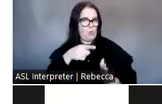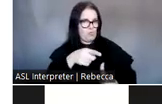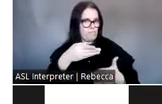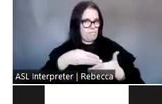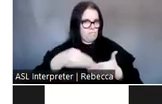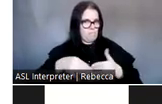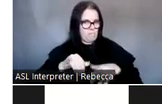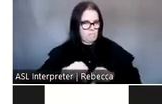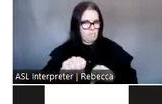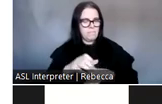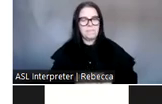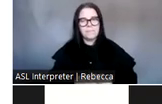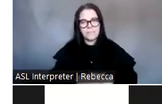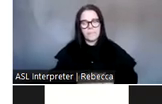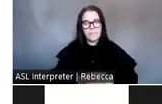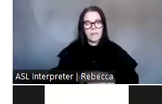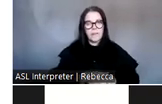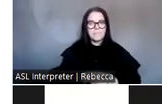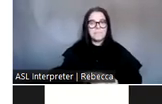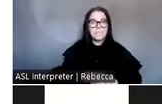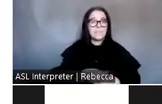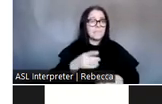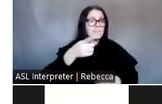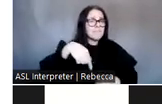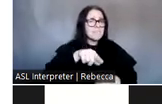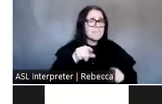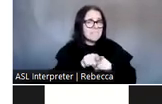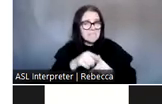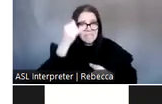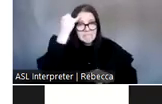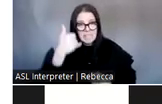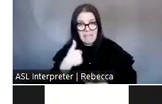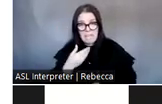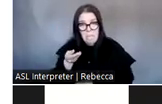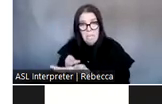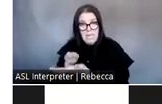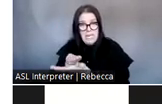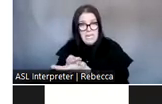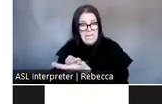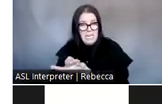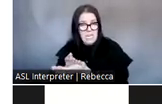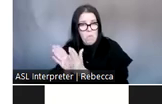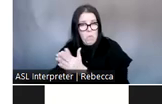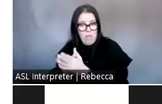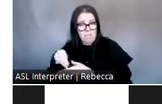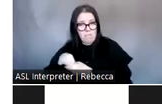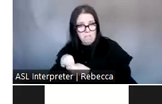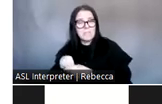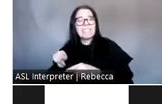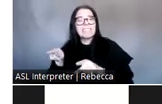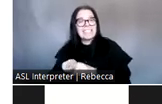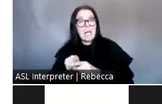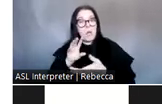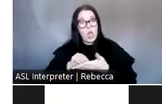And just like we all control access to our own wallets with money in them, we as learners would also control access to our digital wallet